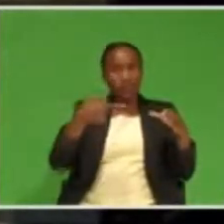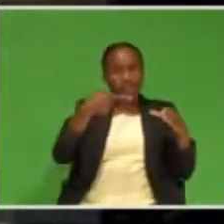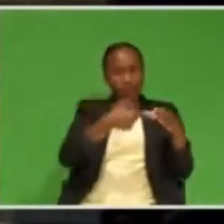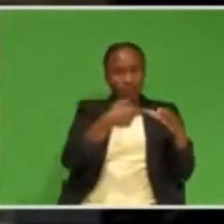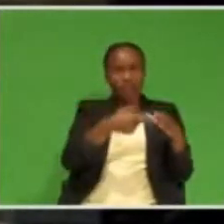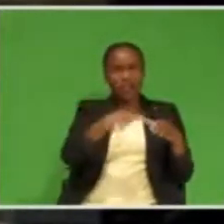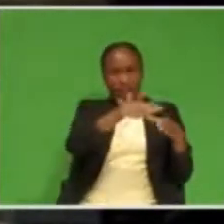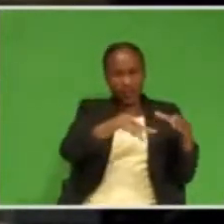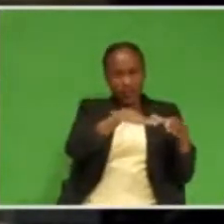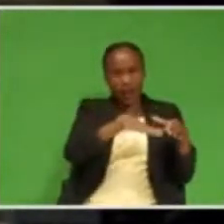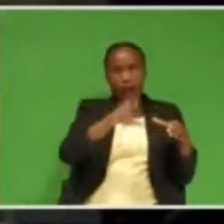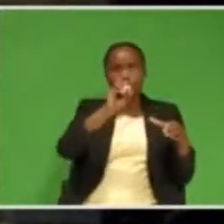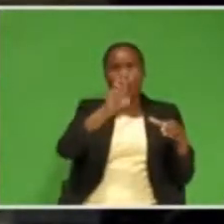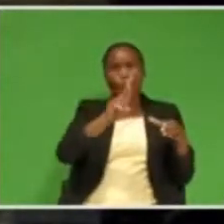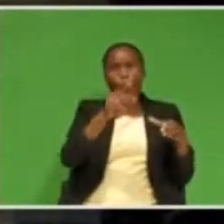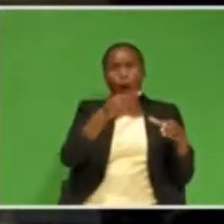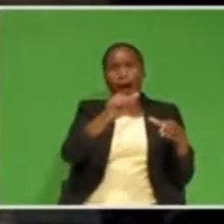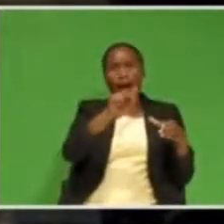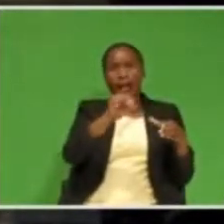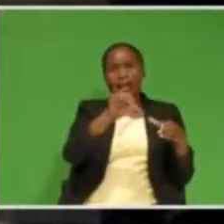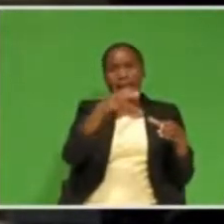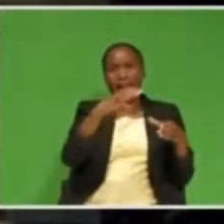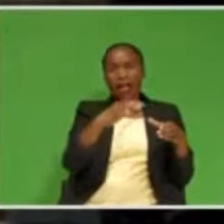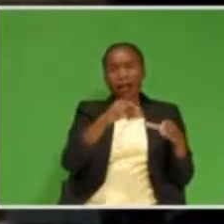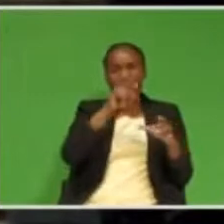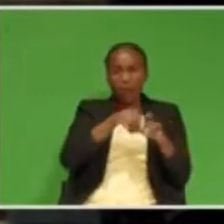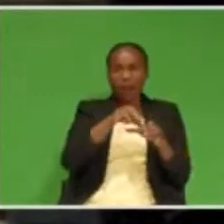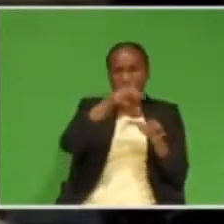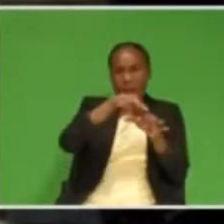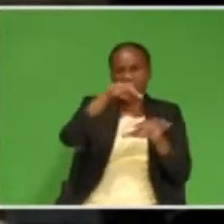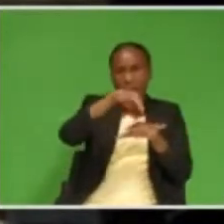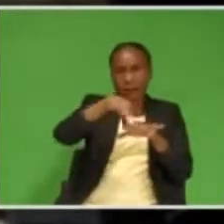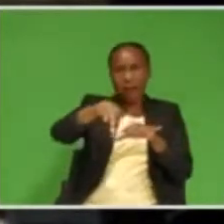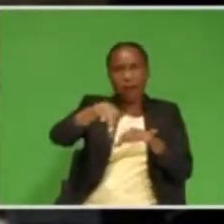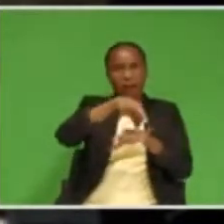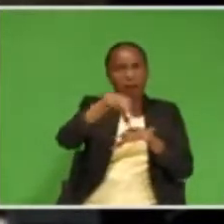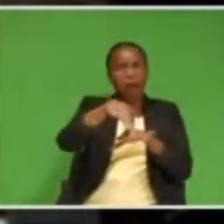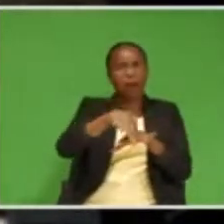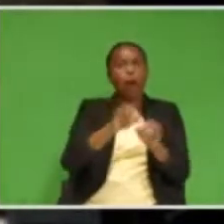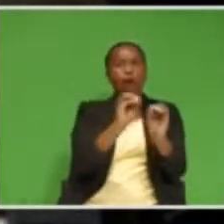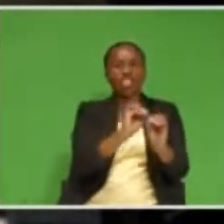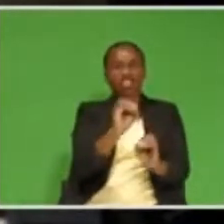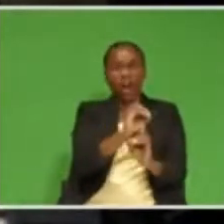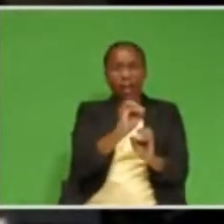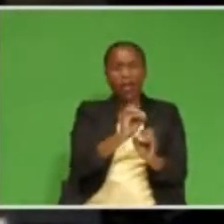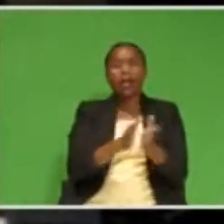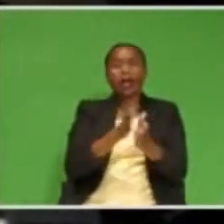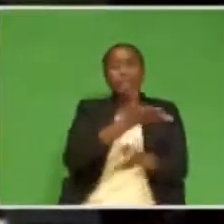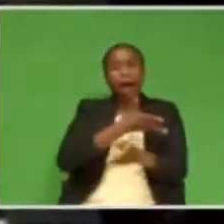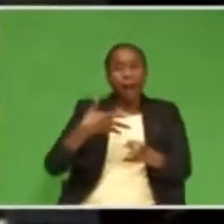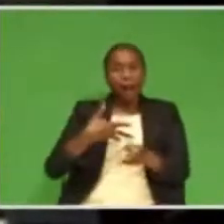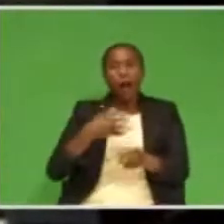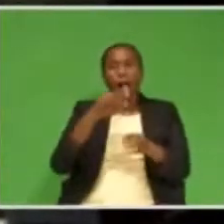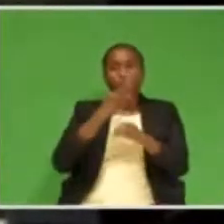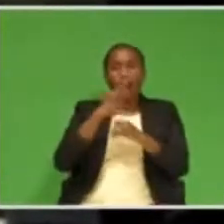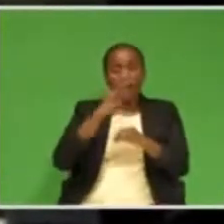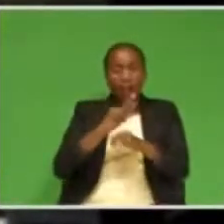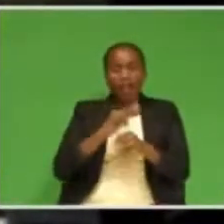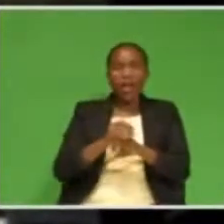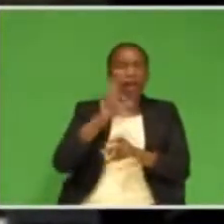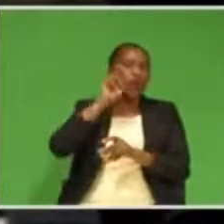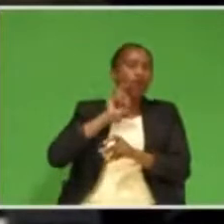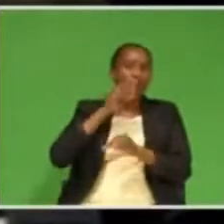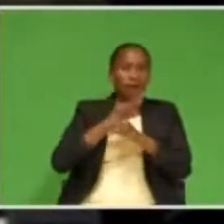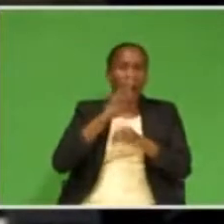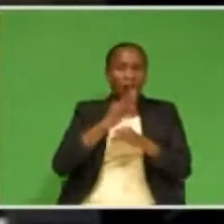sector that our mothers and fathers, grandparents have been involved in many parts of the